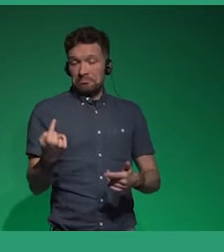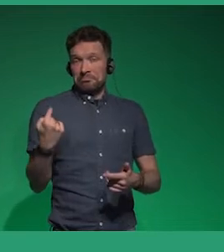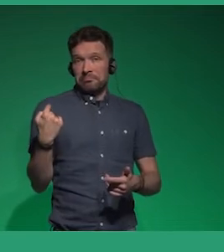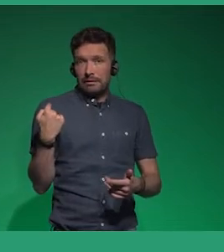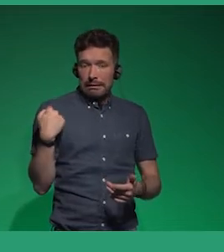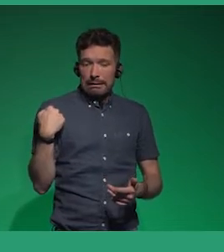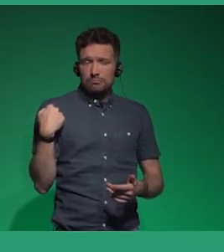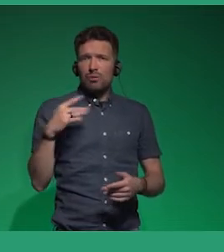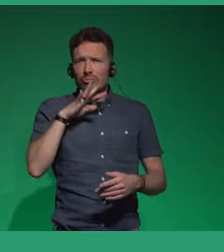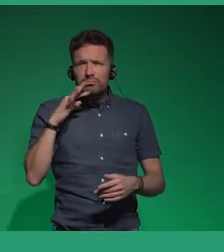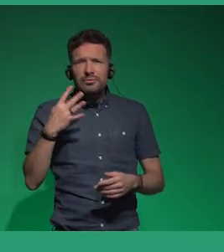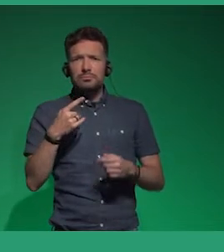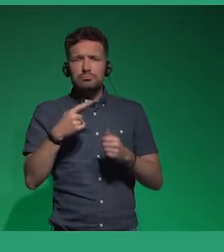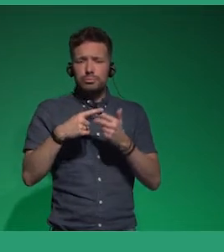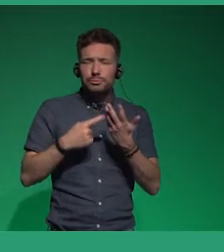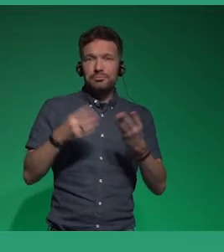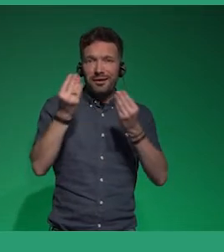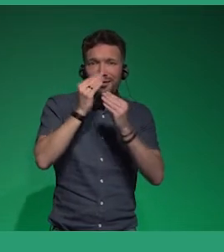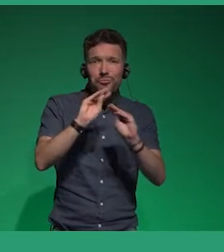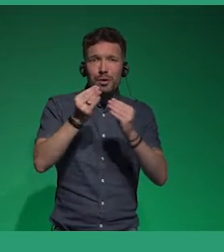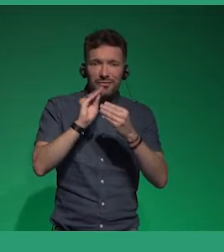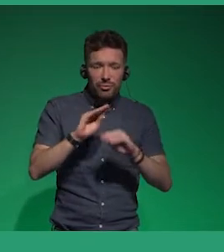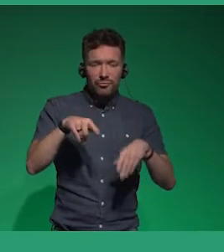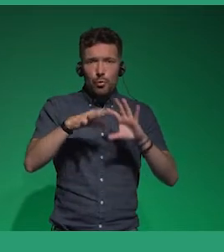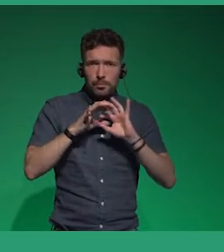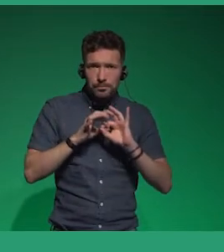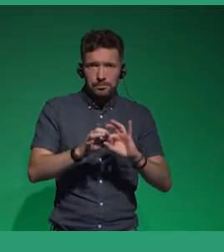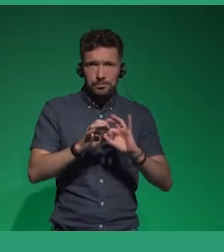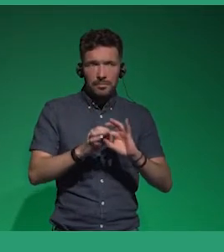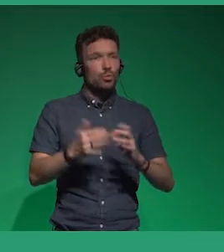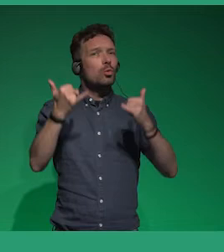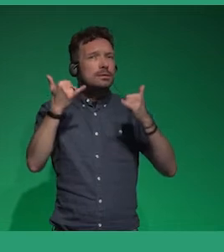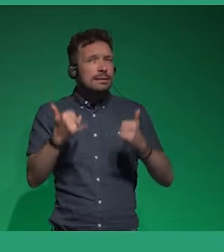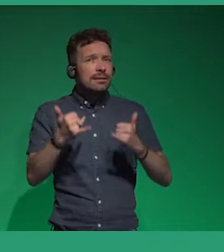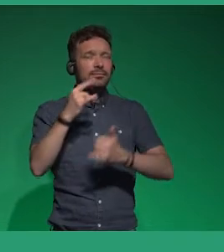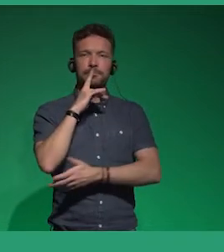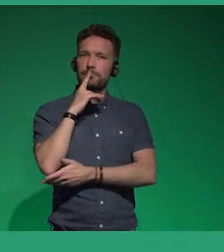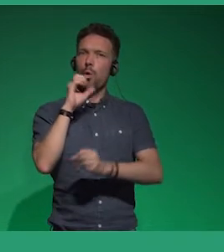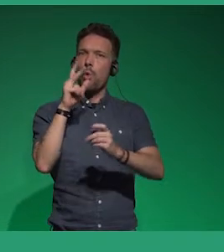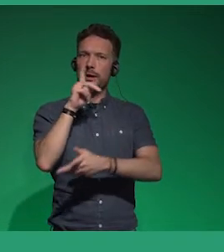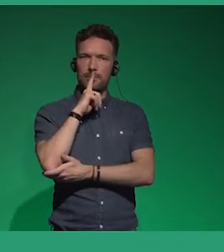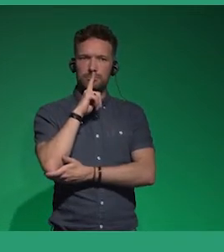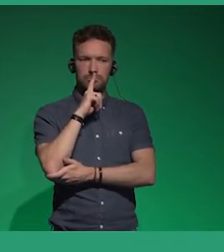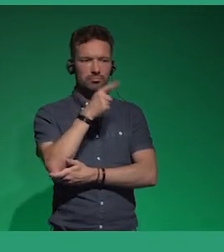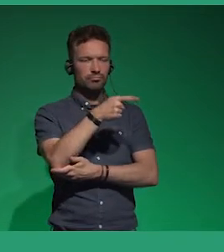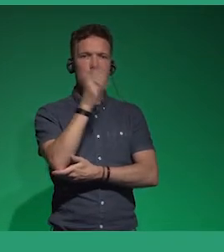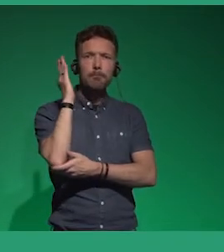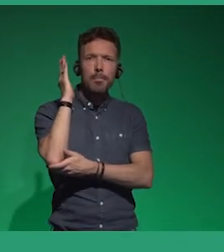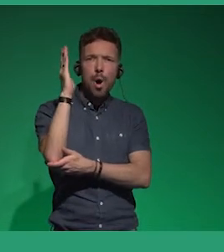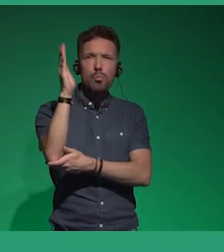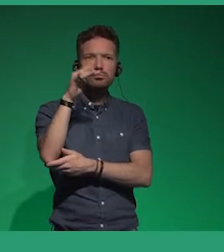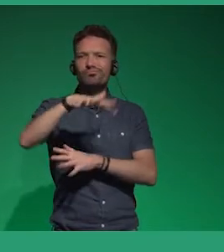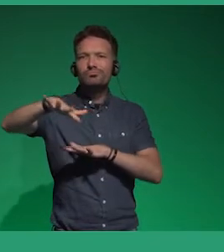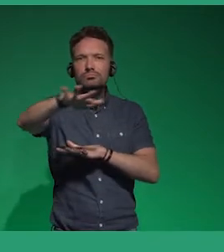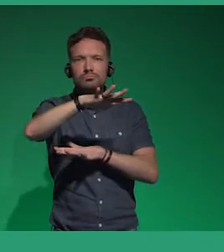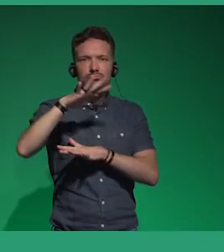not enough, we want to develop this sustainable village project together with the documenta,